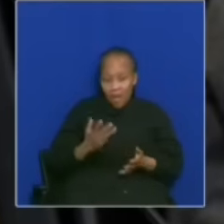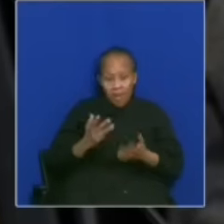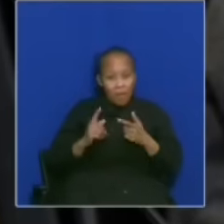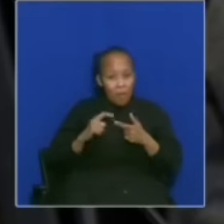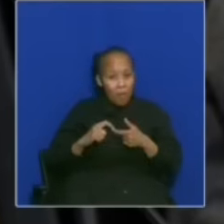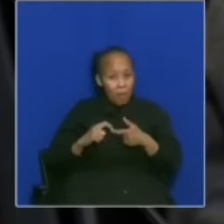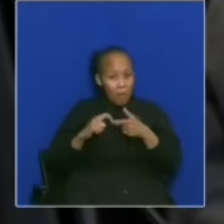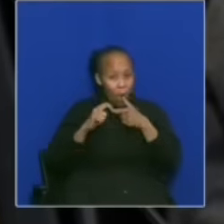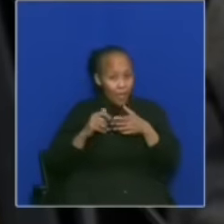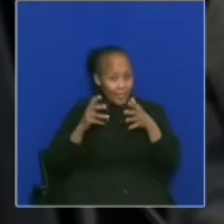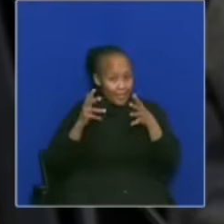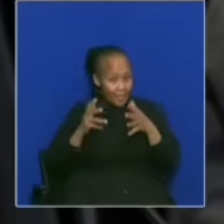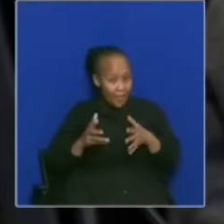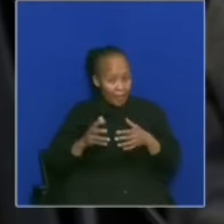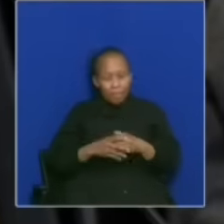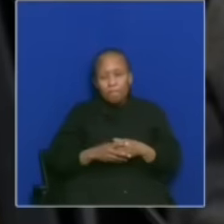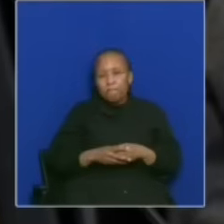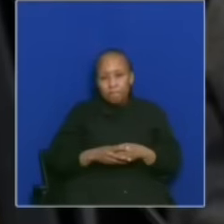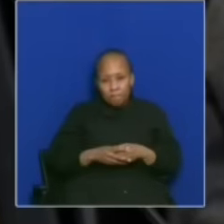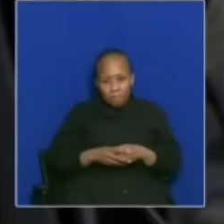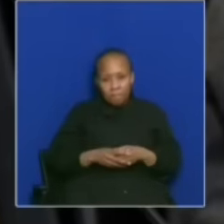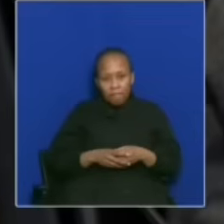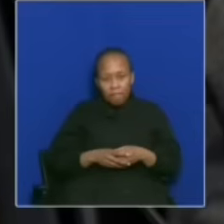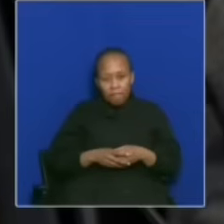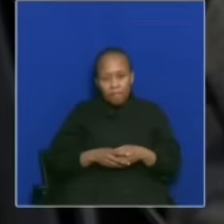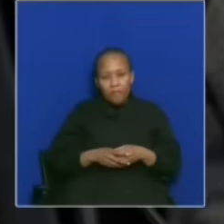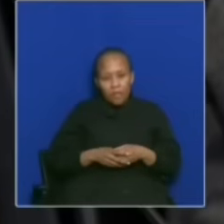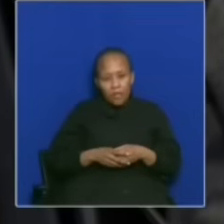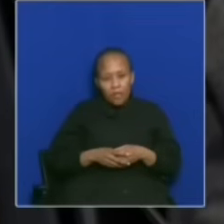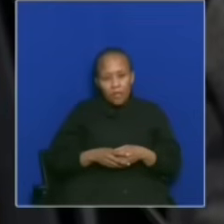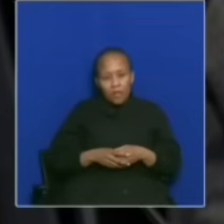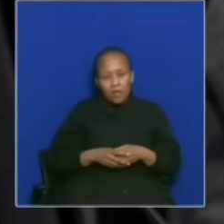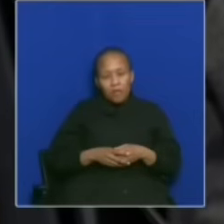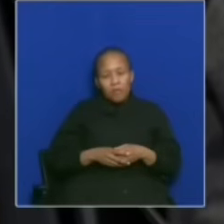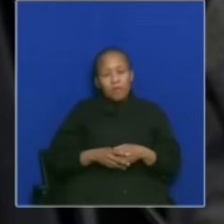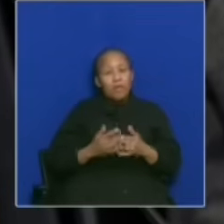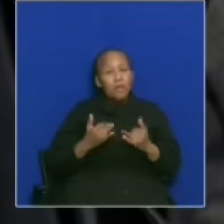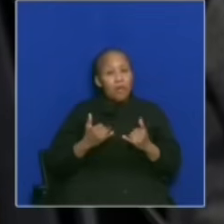what makes this so pernicious is that